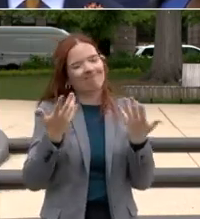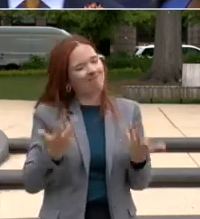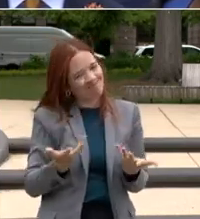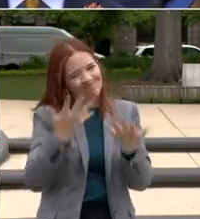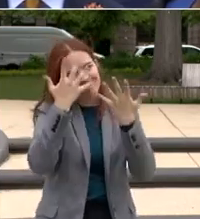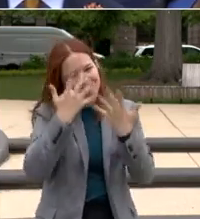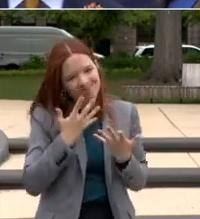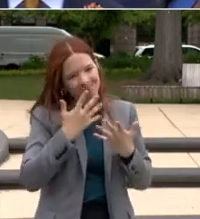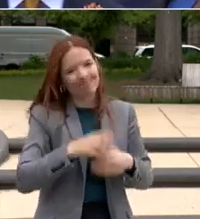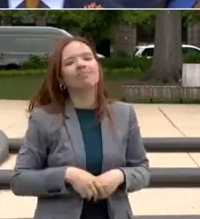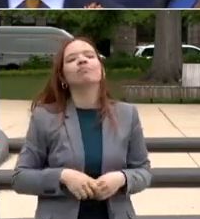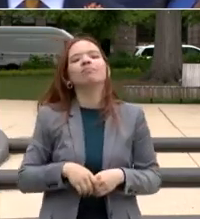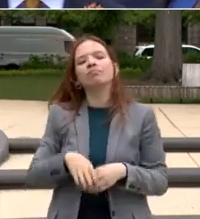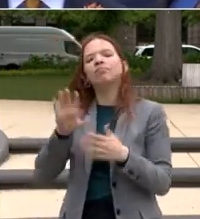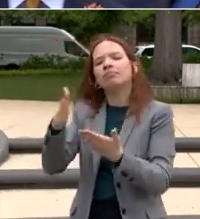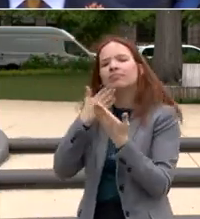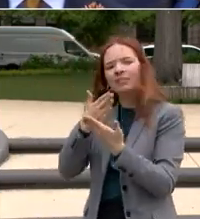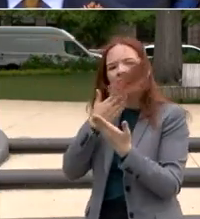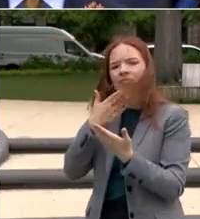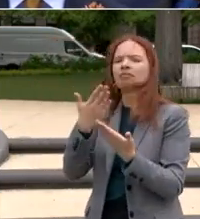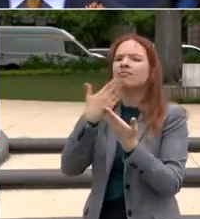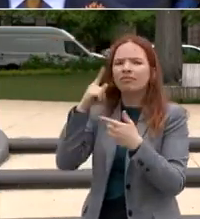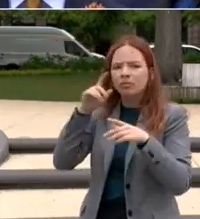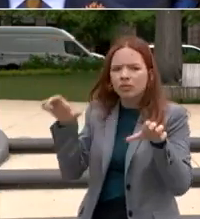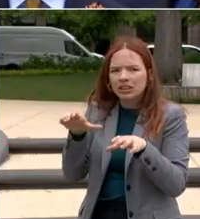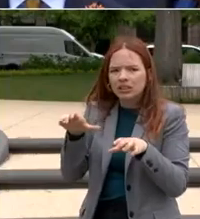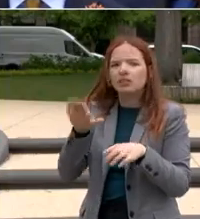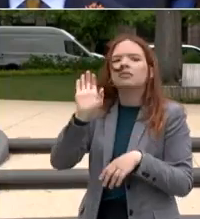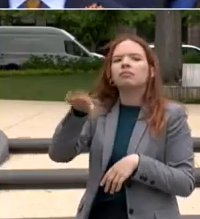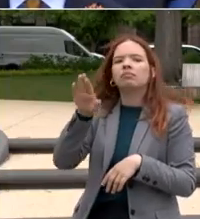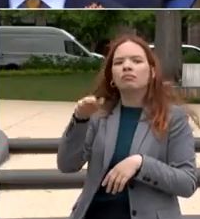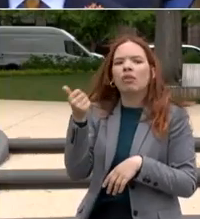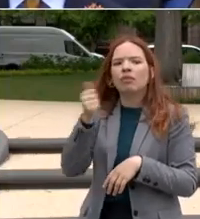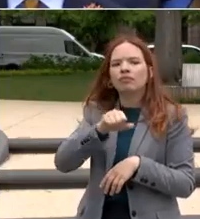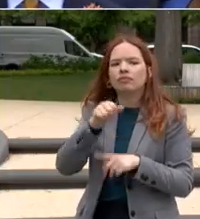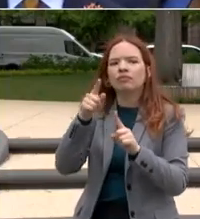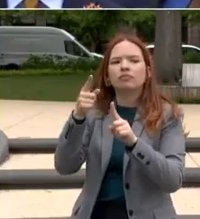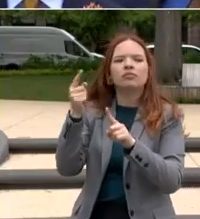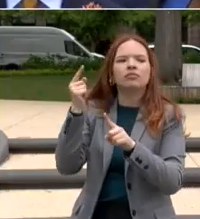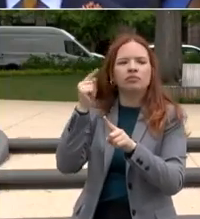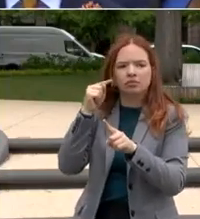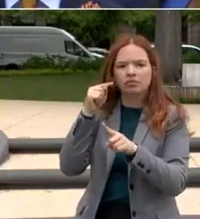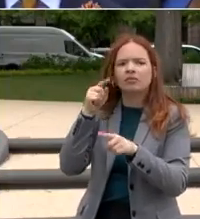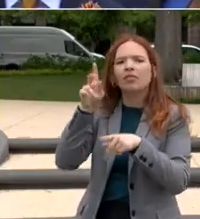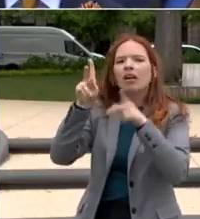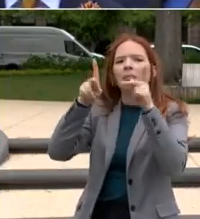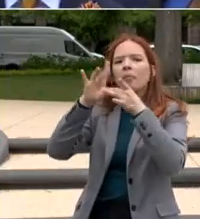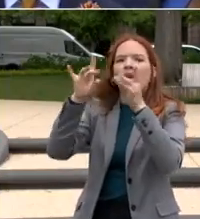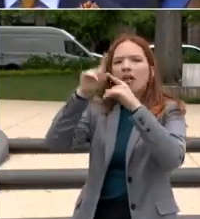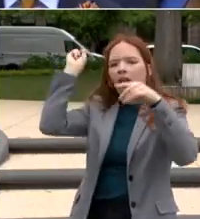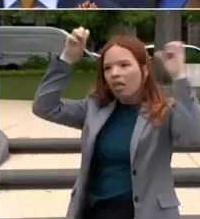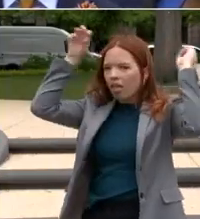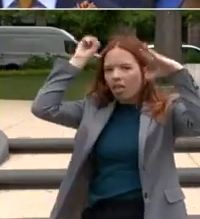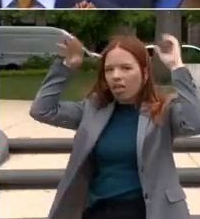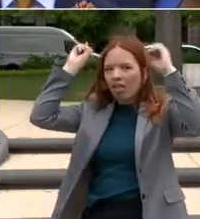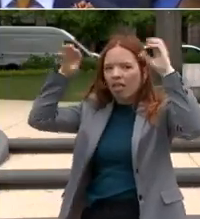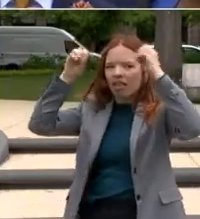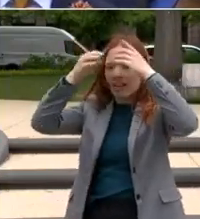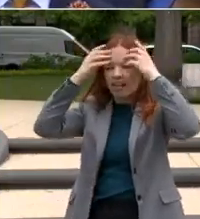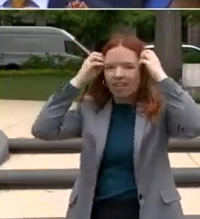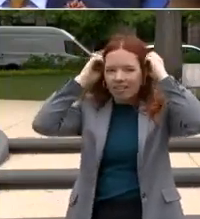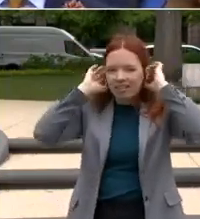Thank you for doing this. My question has to do with the people in the back of the press conference, the folks. She wants me to introduce myself. I'm Evan Kozloff from Channel